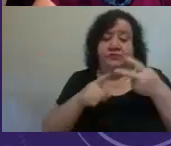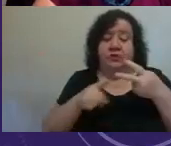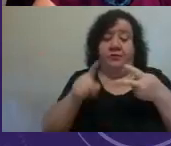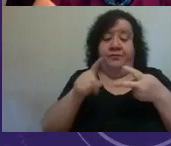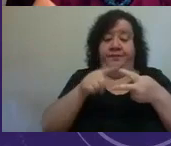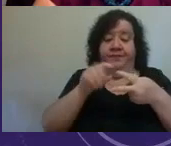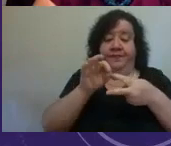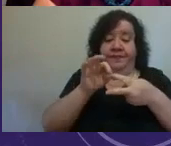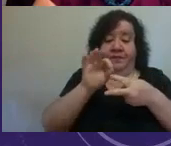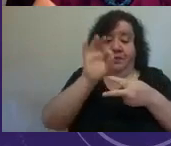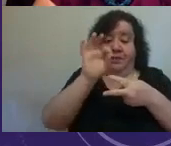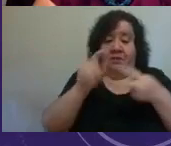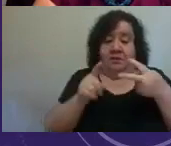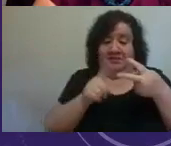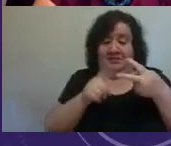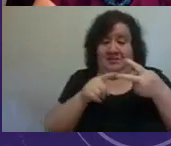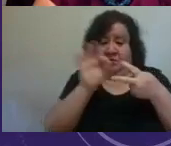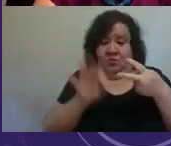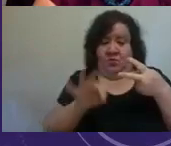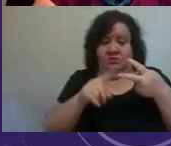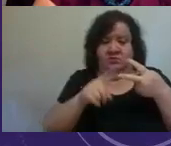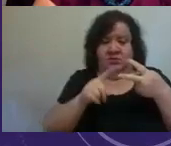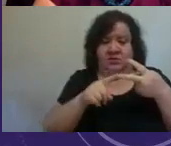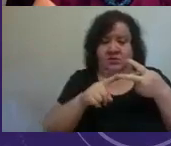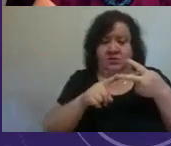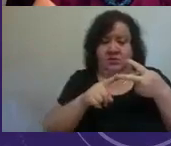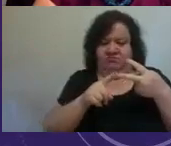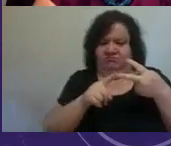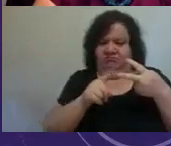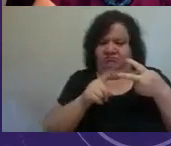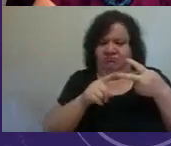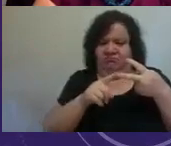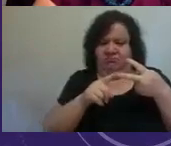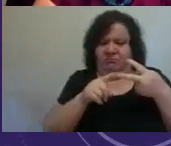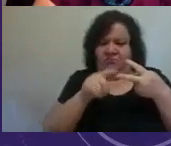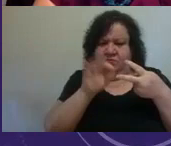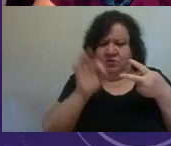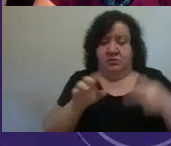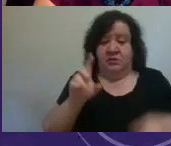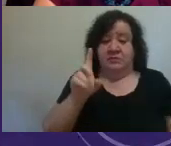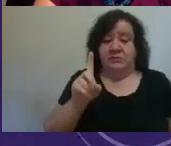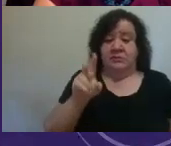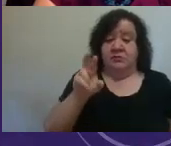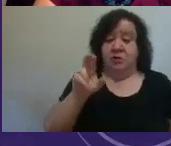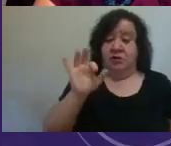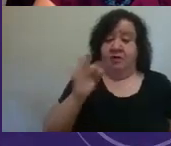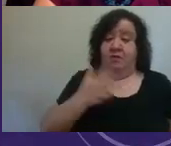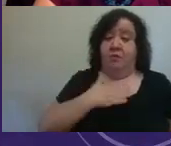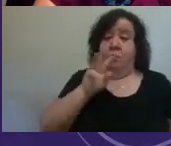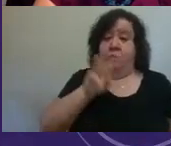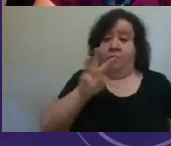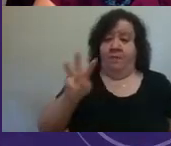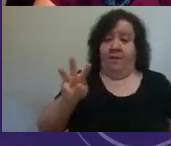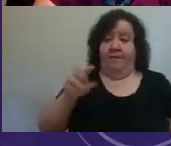doing for the Disability Rights Fund website, I will be adding a kind of a blog on Inclusion